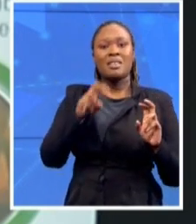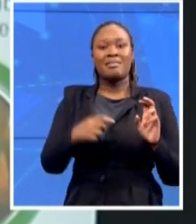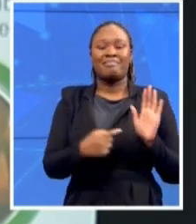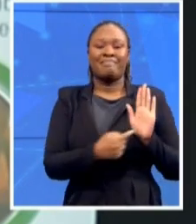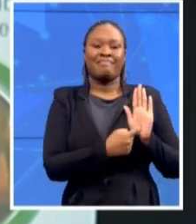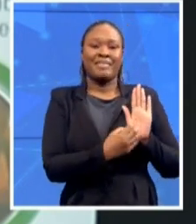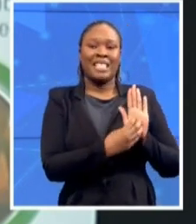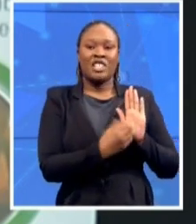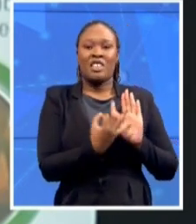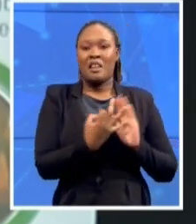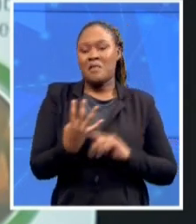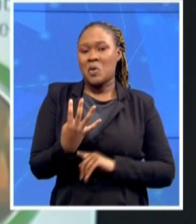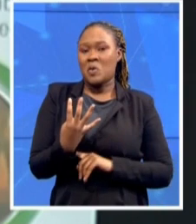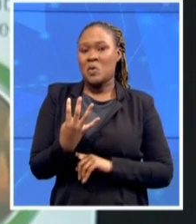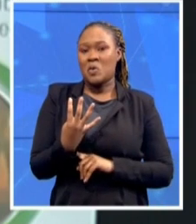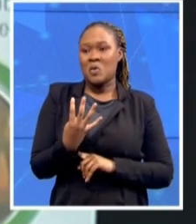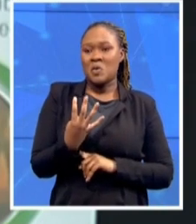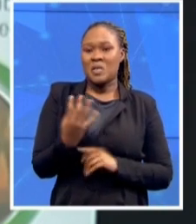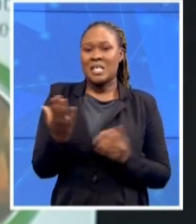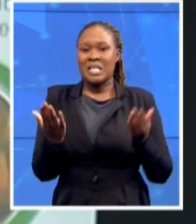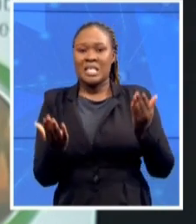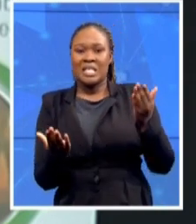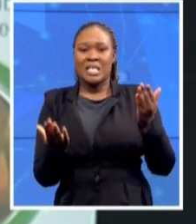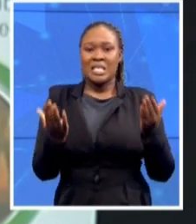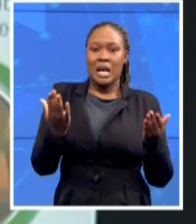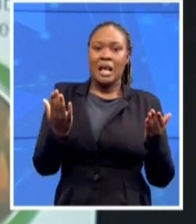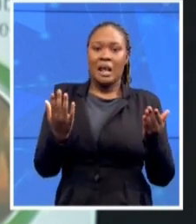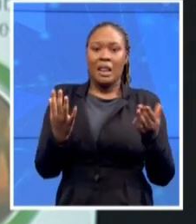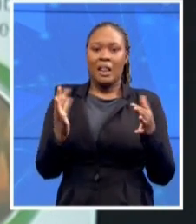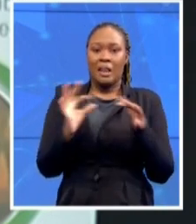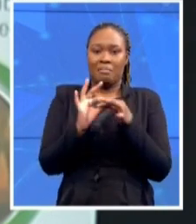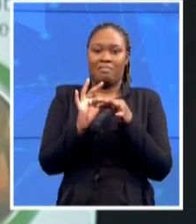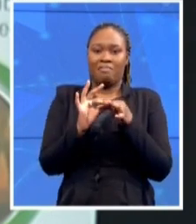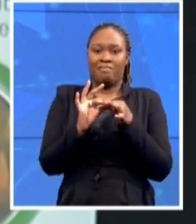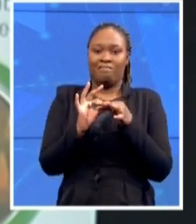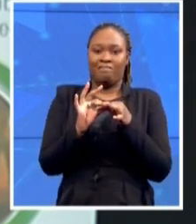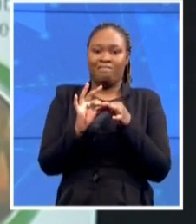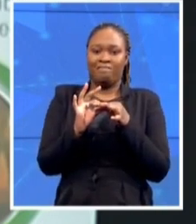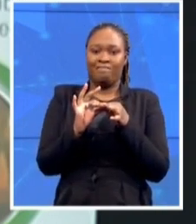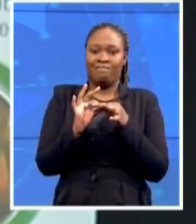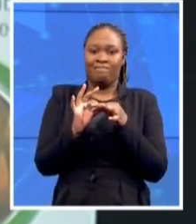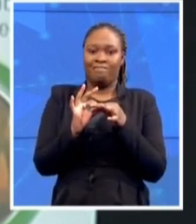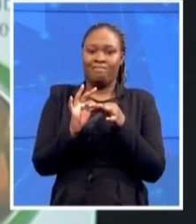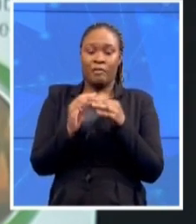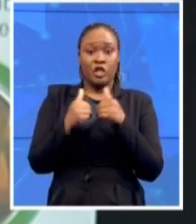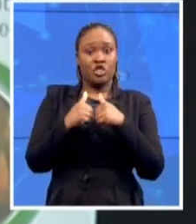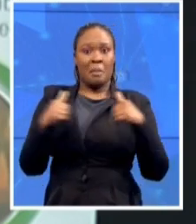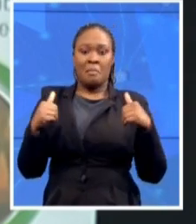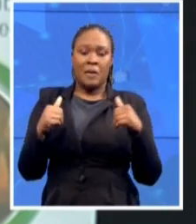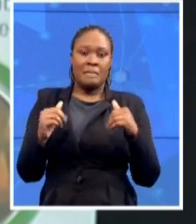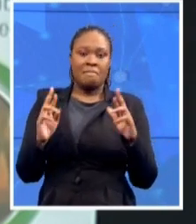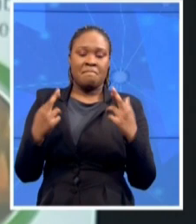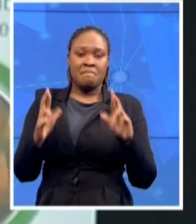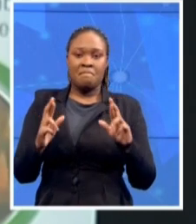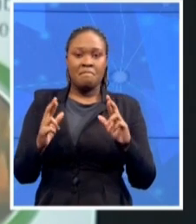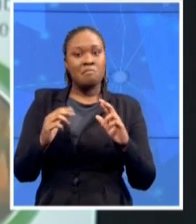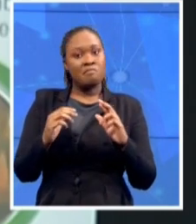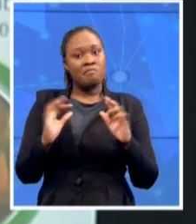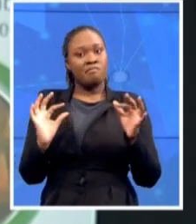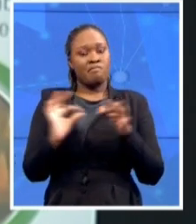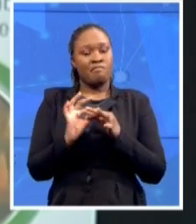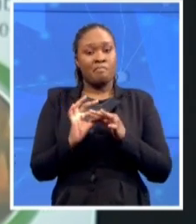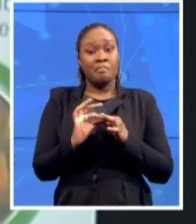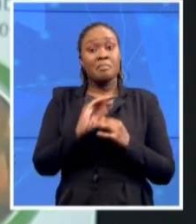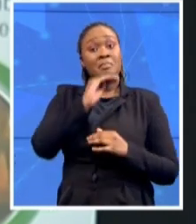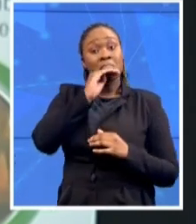The two are mutually exclusive. So, to give the security and surety that we